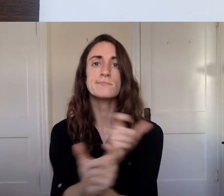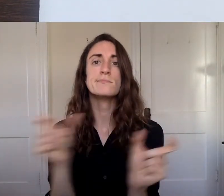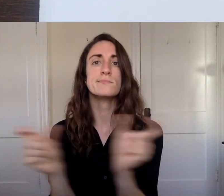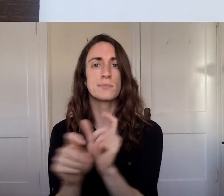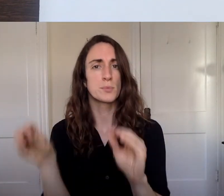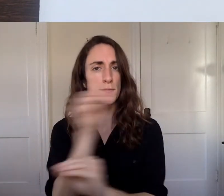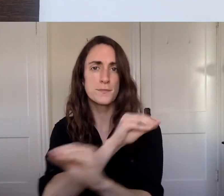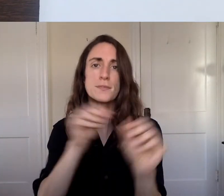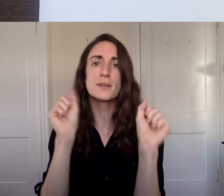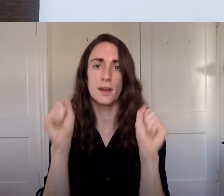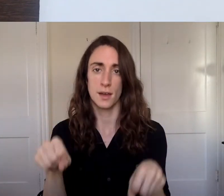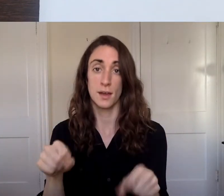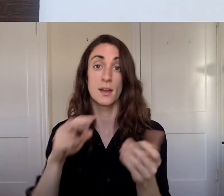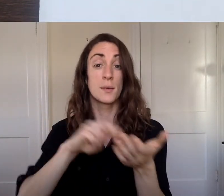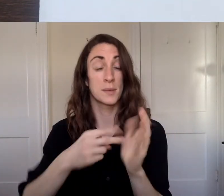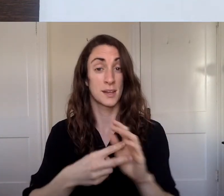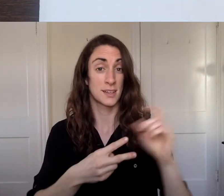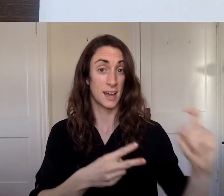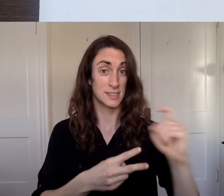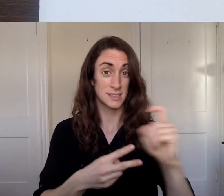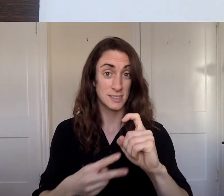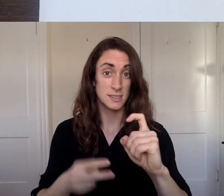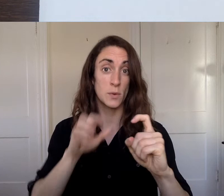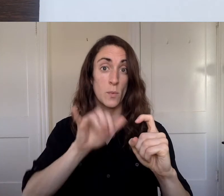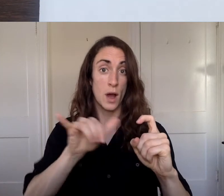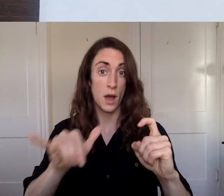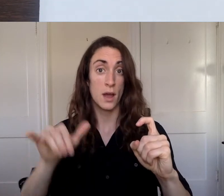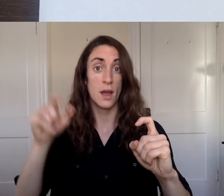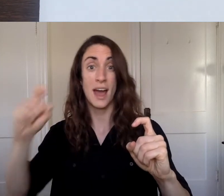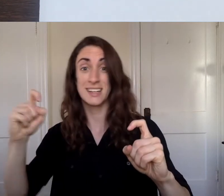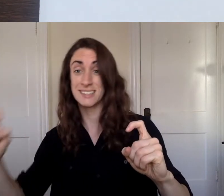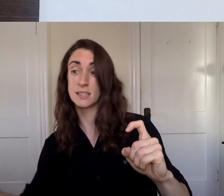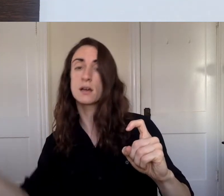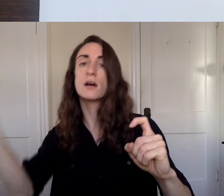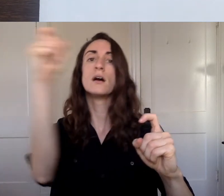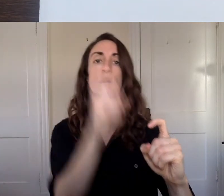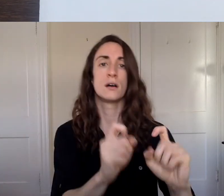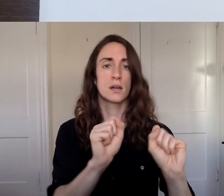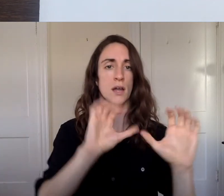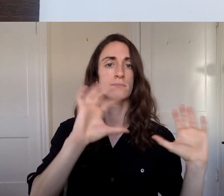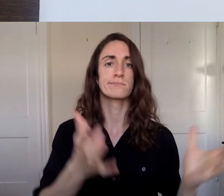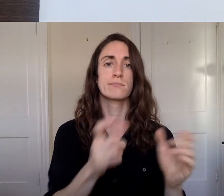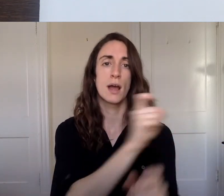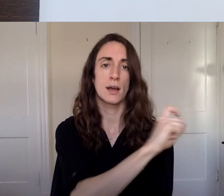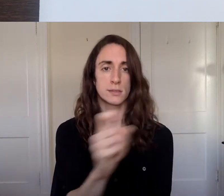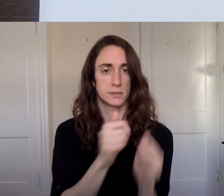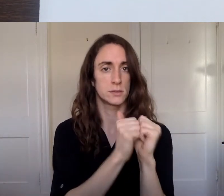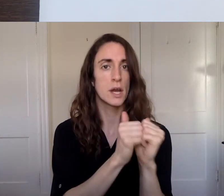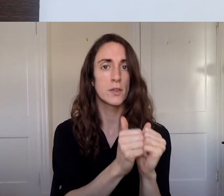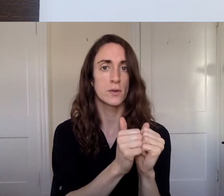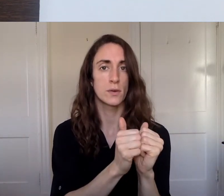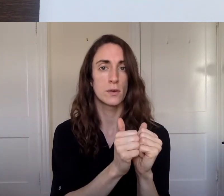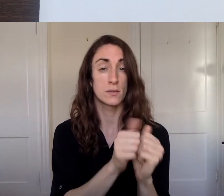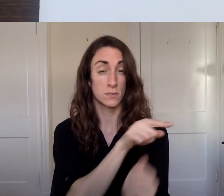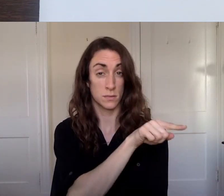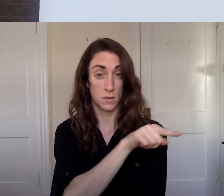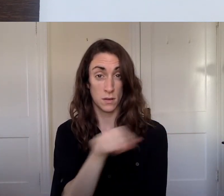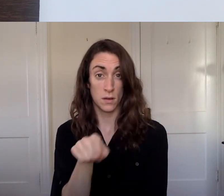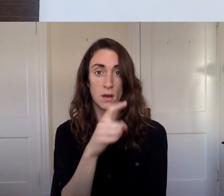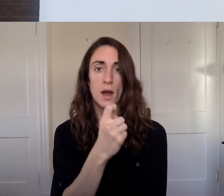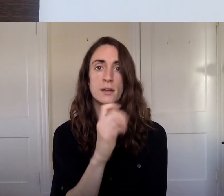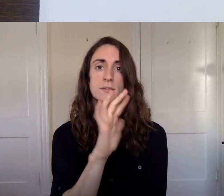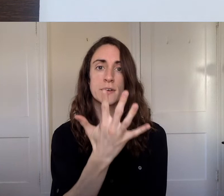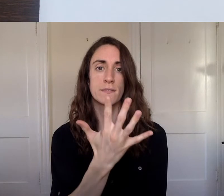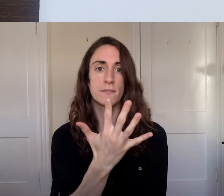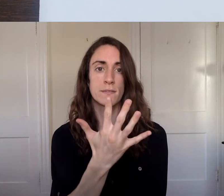Remember that multiplication is commutative, so we can take the 2 x's at the end of the expression and move them closer to the 3 x's in the beginning of the expression. So now you can